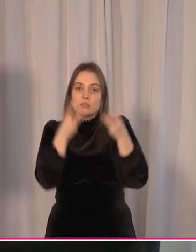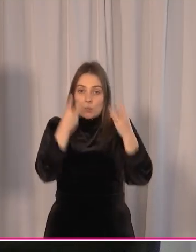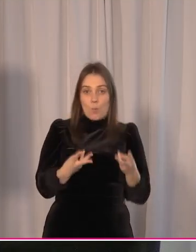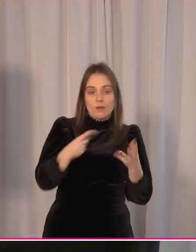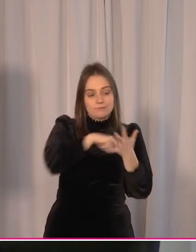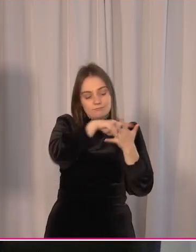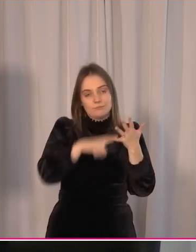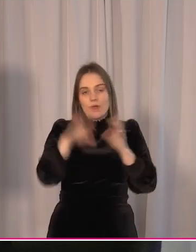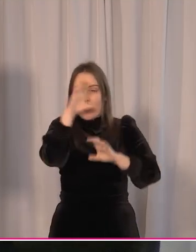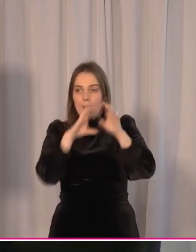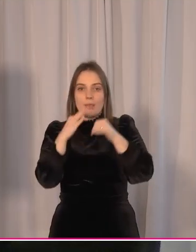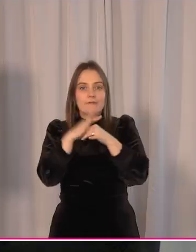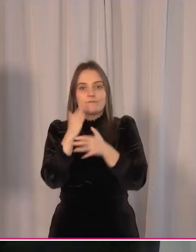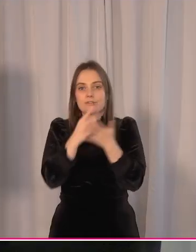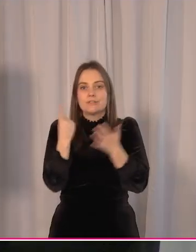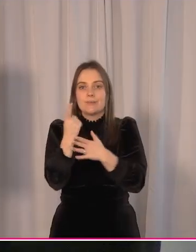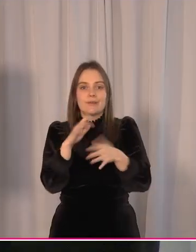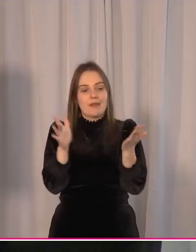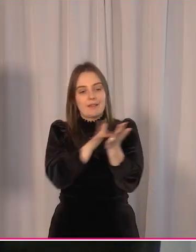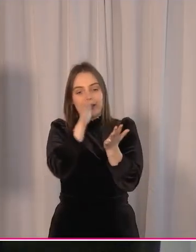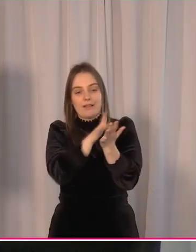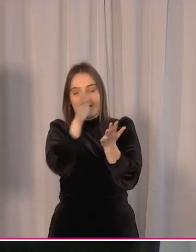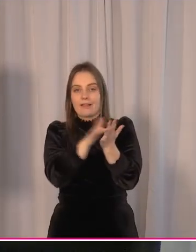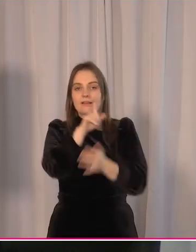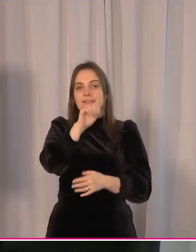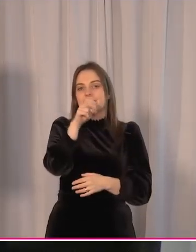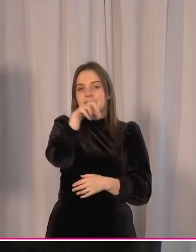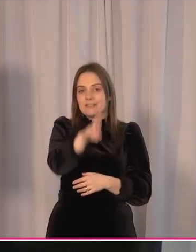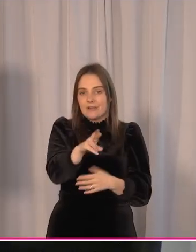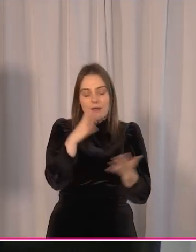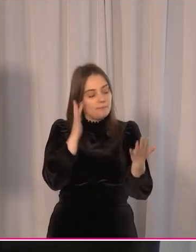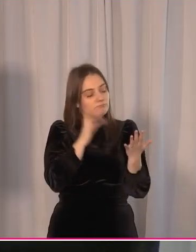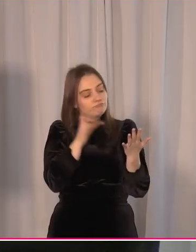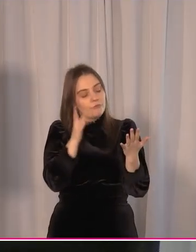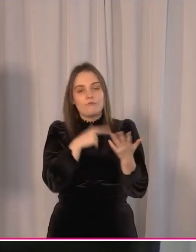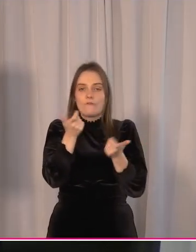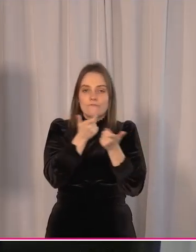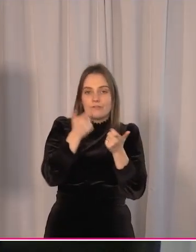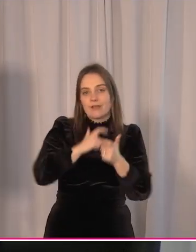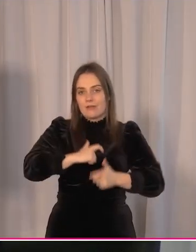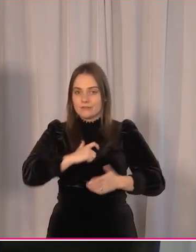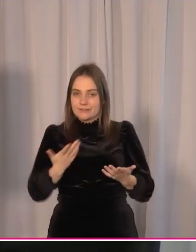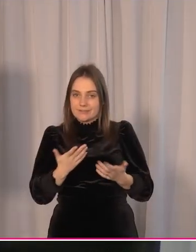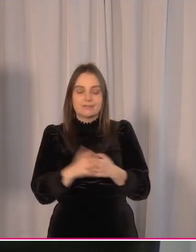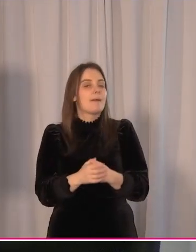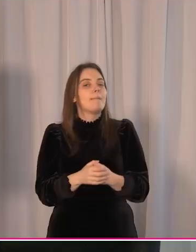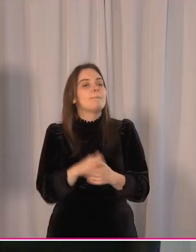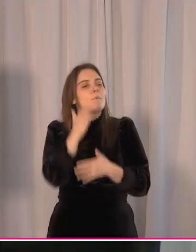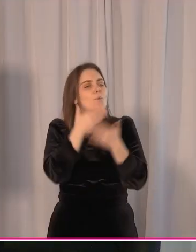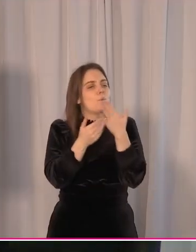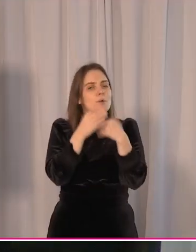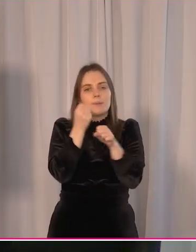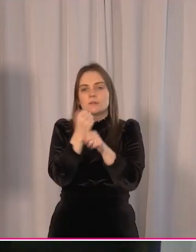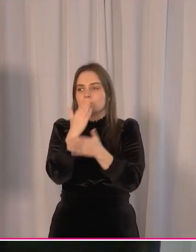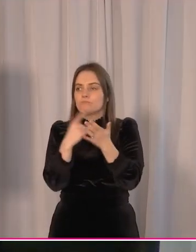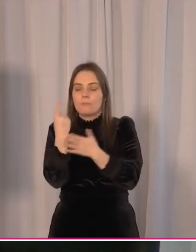for a date. You know, they're scrolling through Tinder and all those adjectives. But then we said, well, what about somebody who has maybe a mobility impairment,